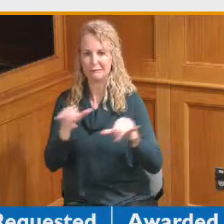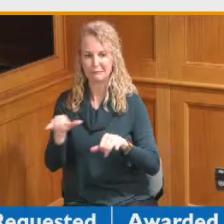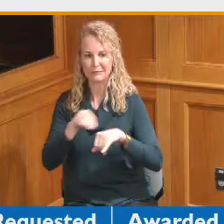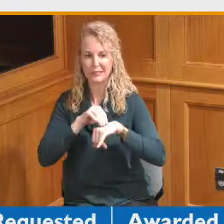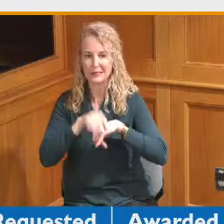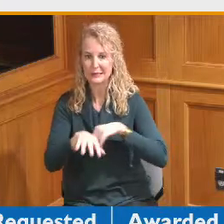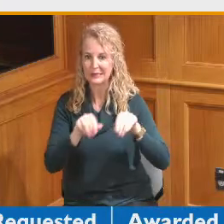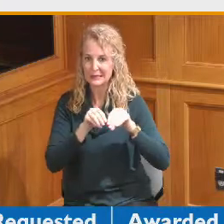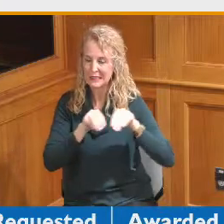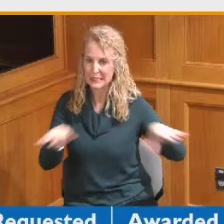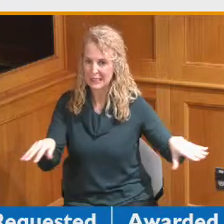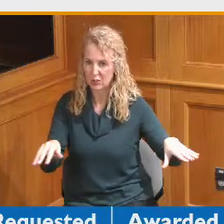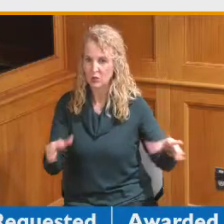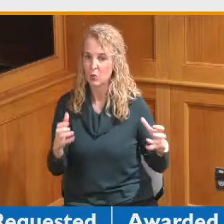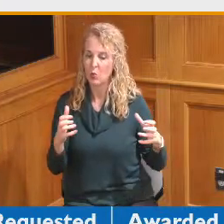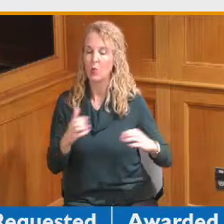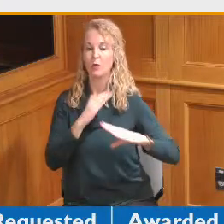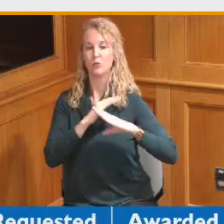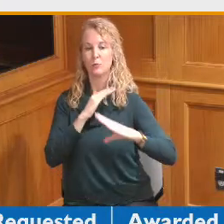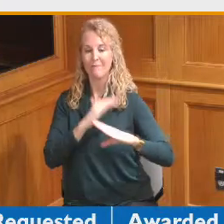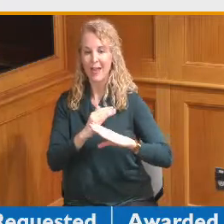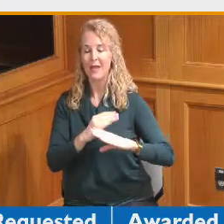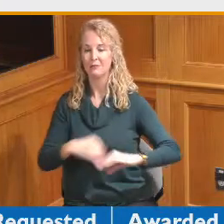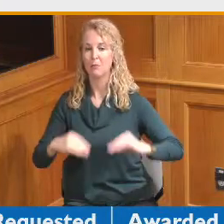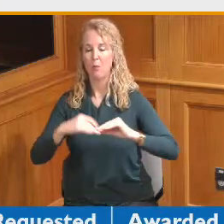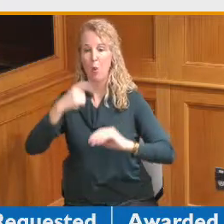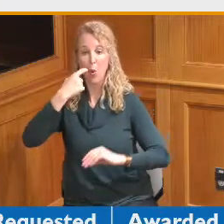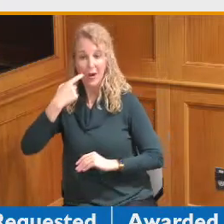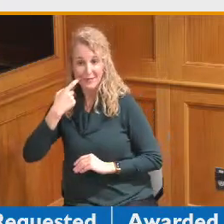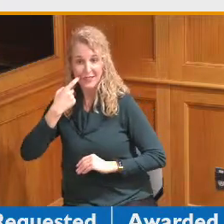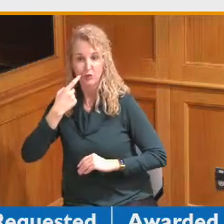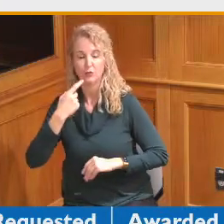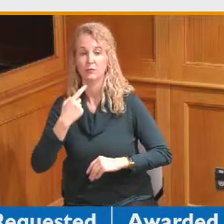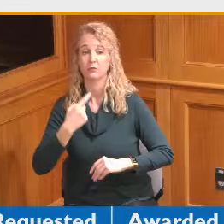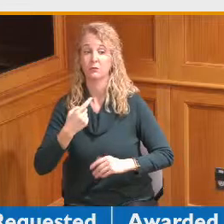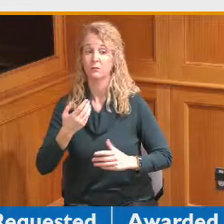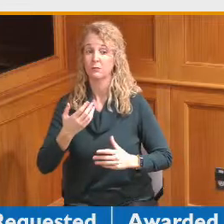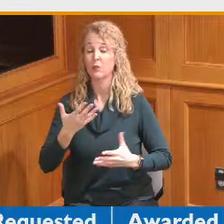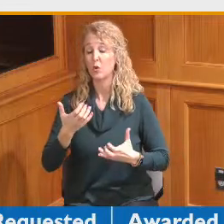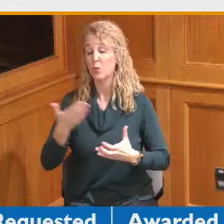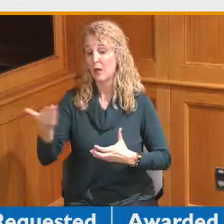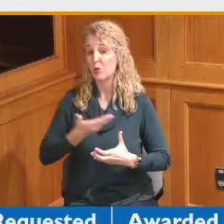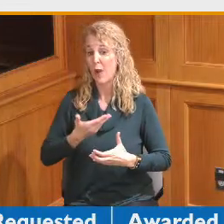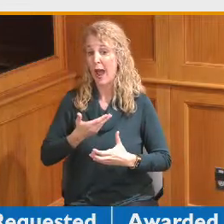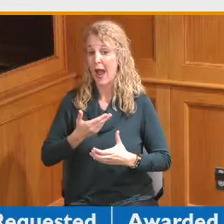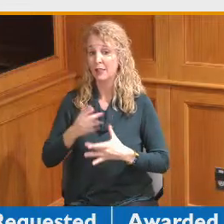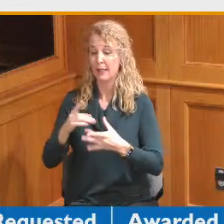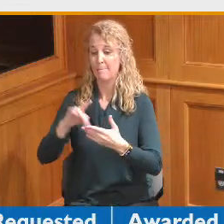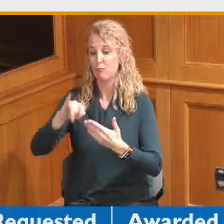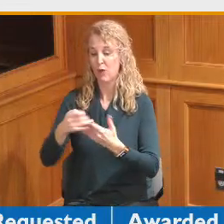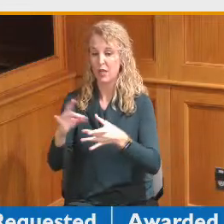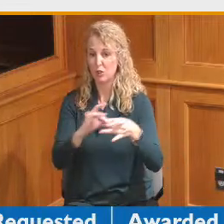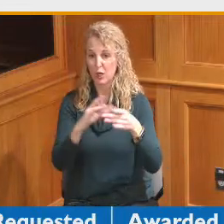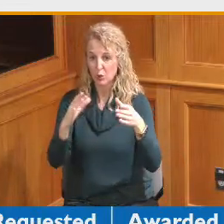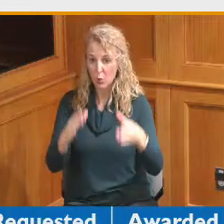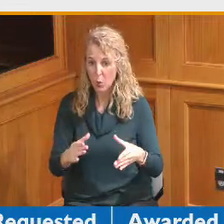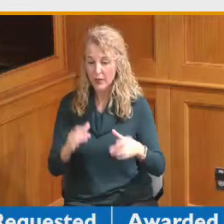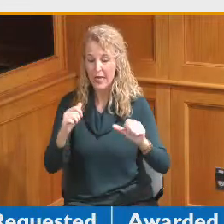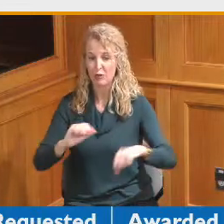access to treatment resources. Funding would facilitate hiring a project coordinator to organize and